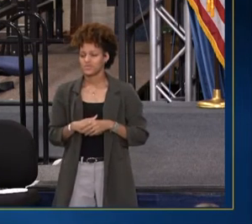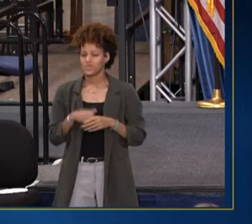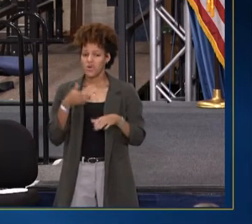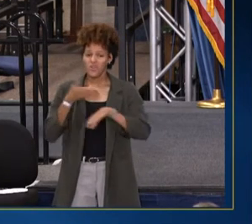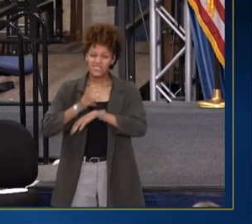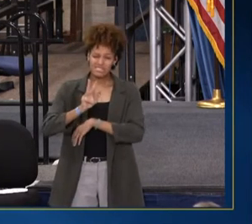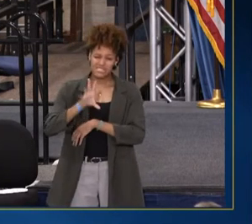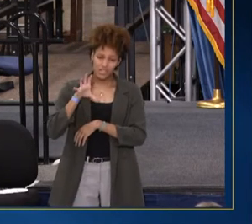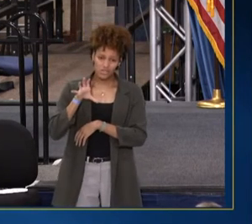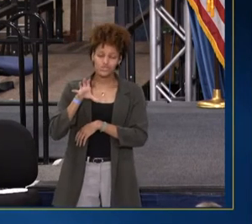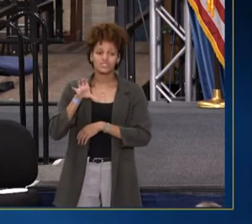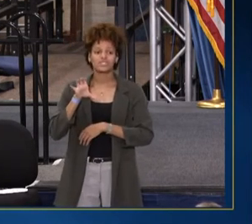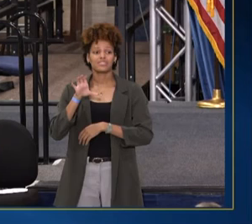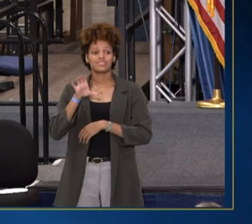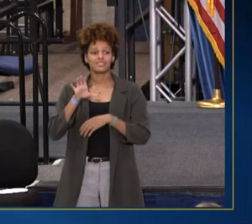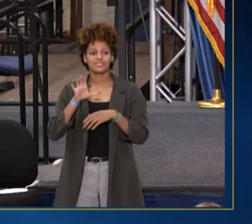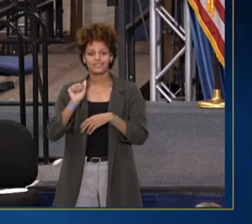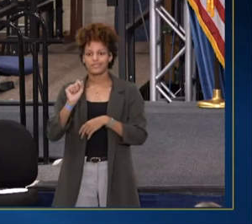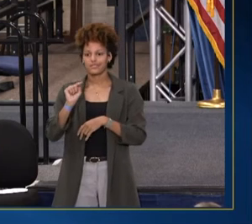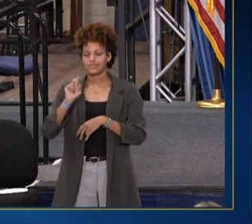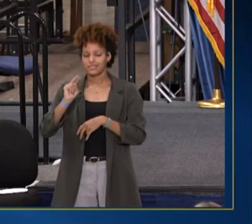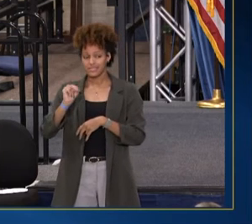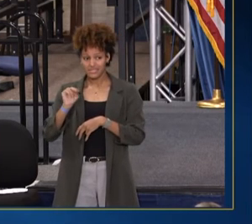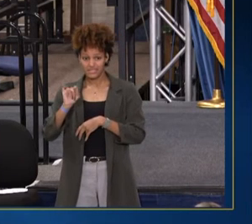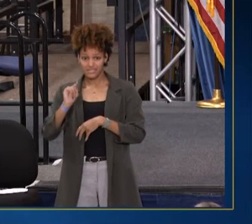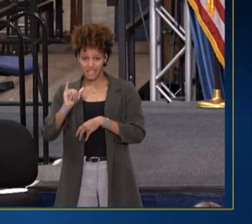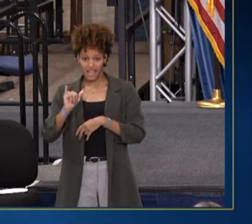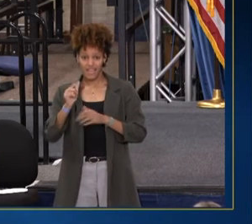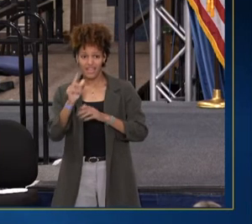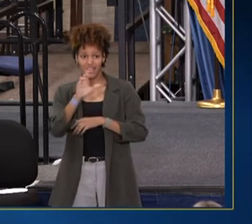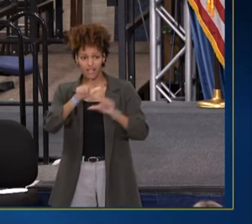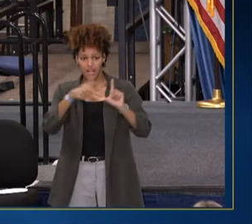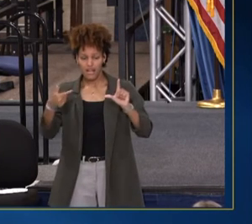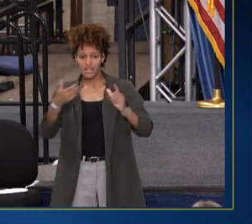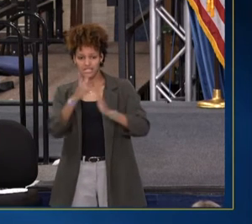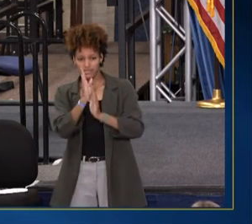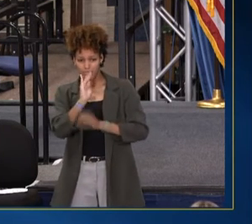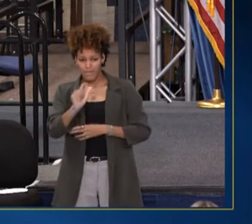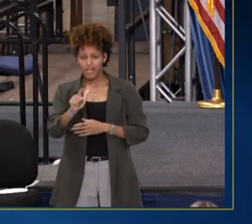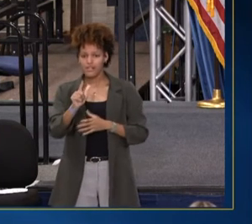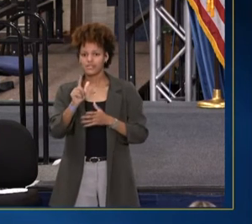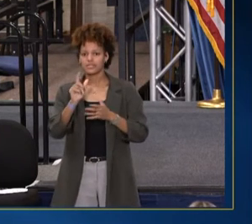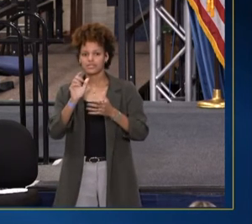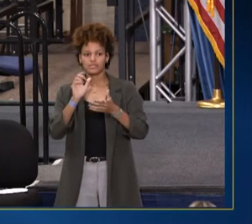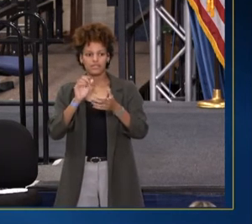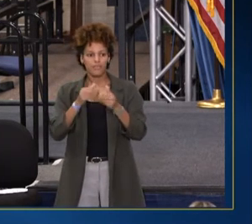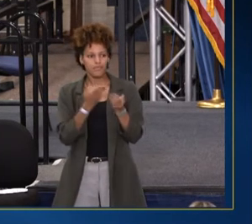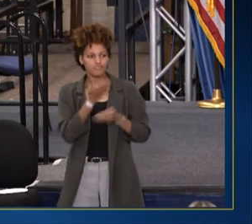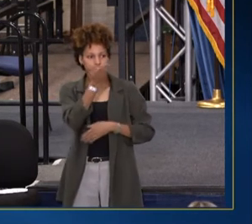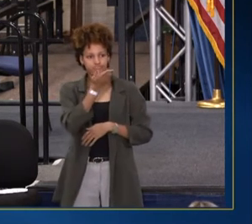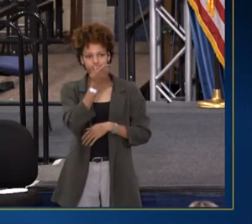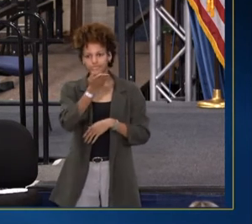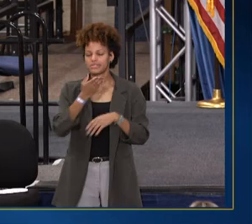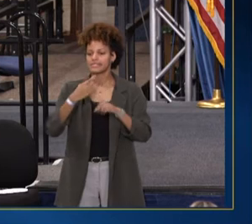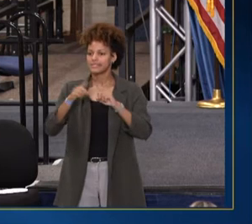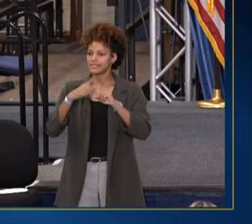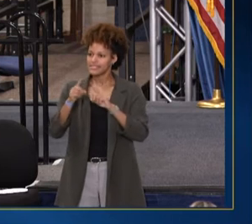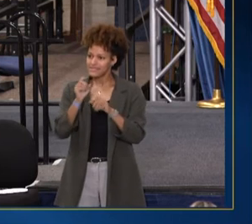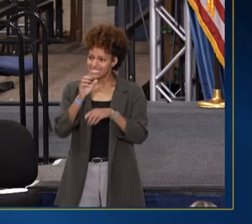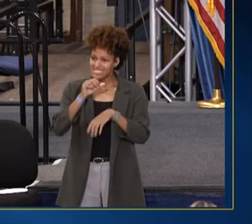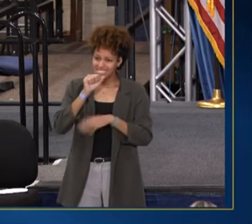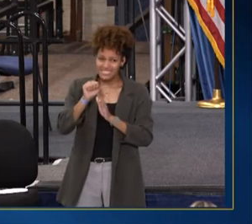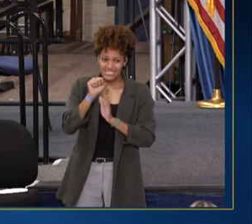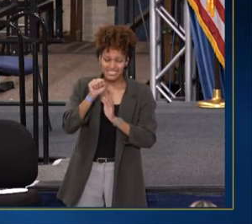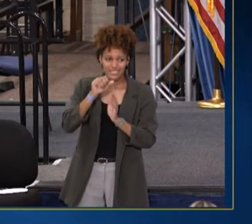600 anti-LGBTQ plus bills have been filed in state houses across the country, and a significant